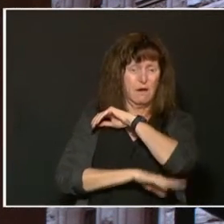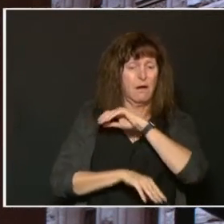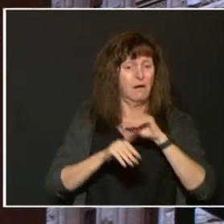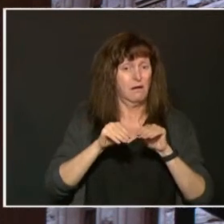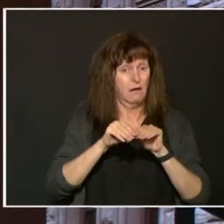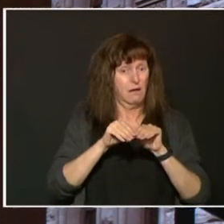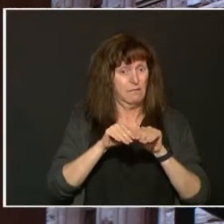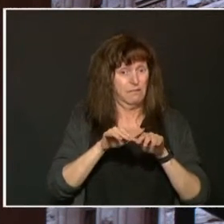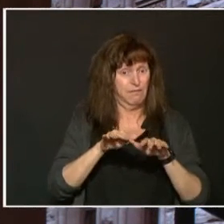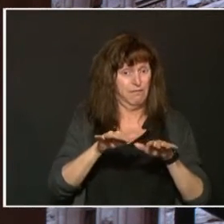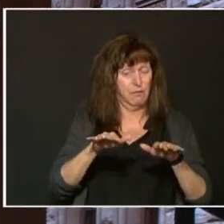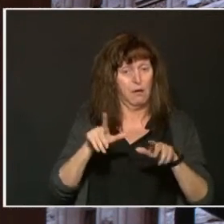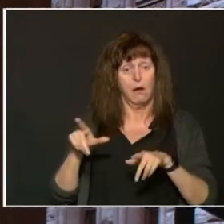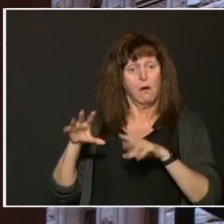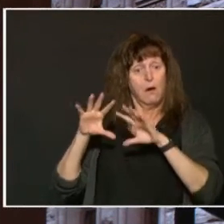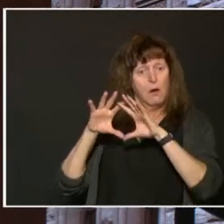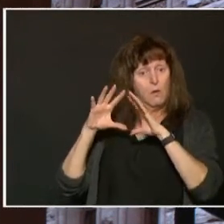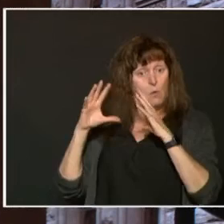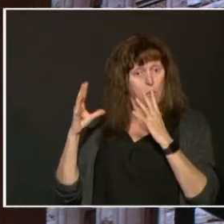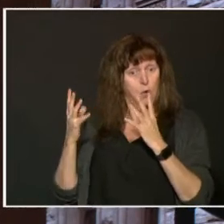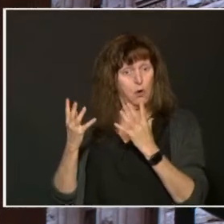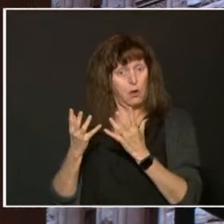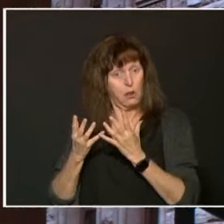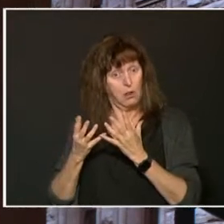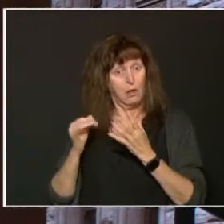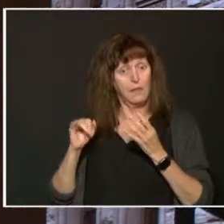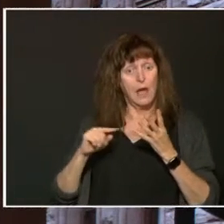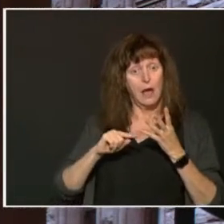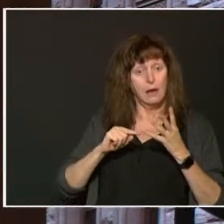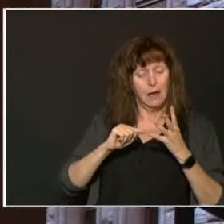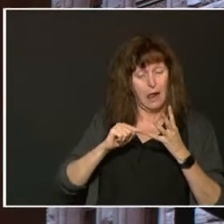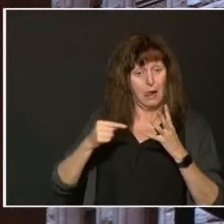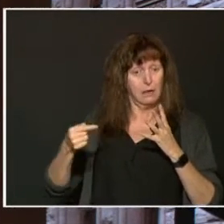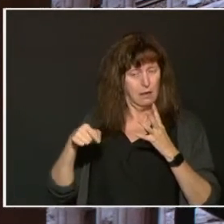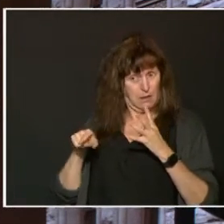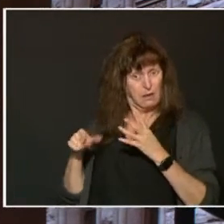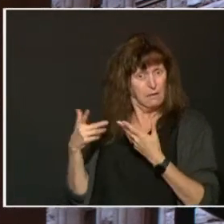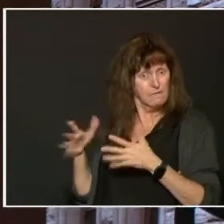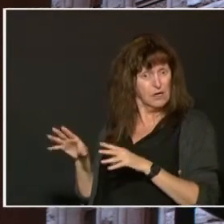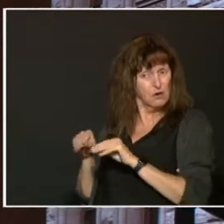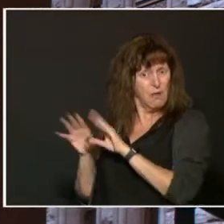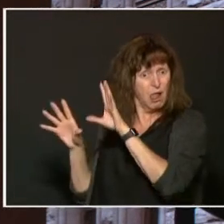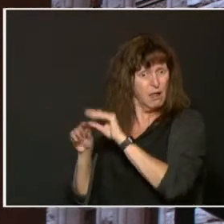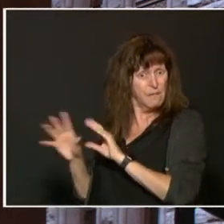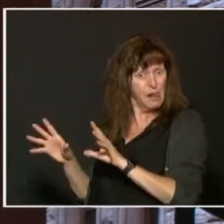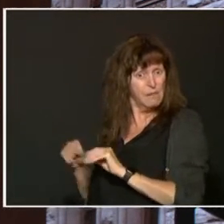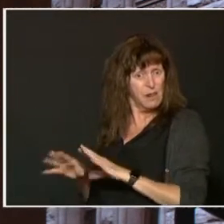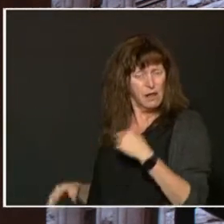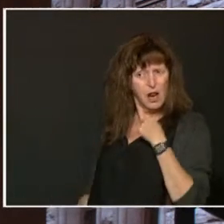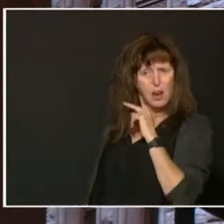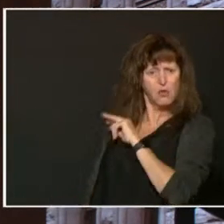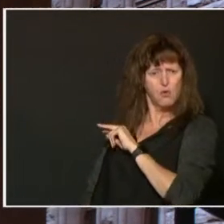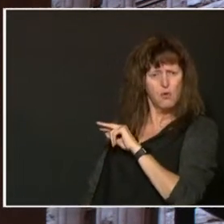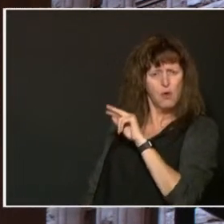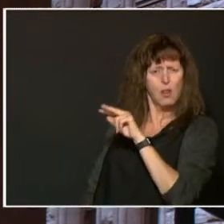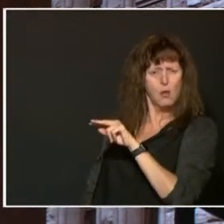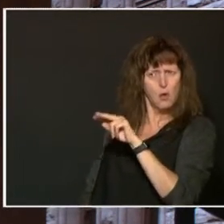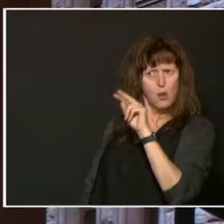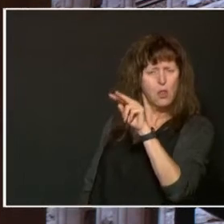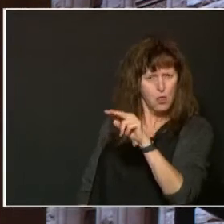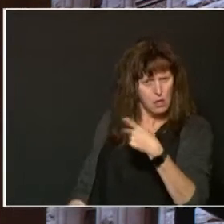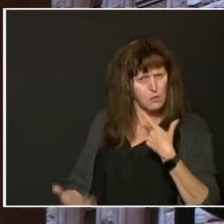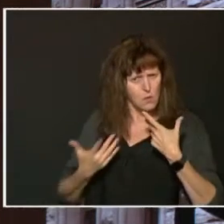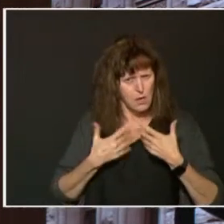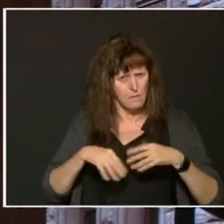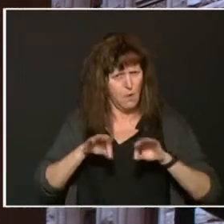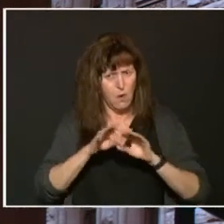activity in countries where Delta has gone unchecked. It's very important that we continue to prepare and respond now. I'm